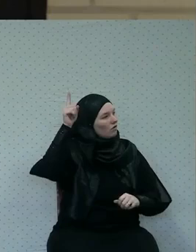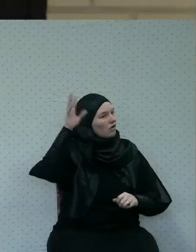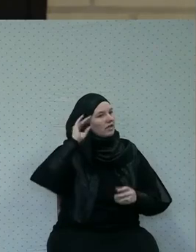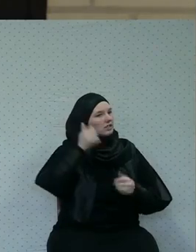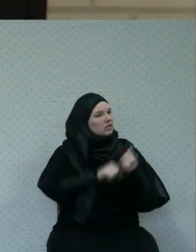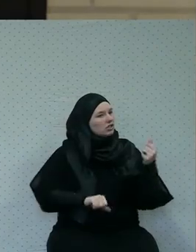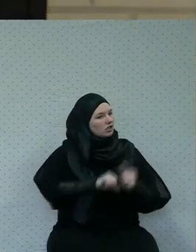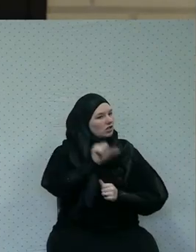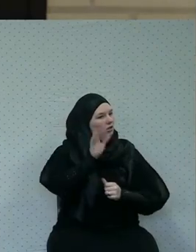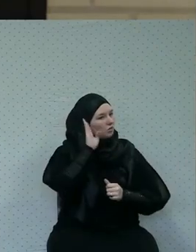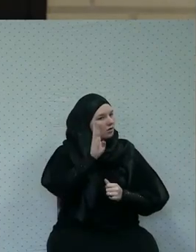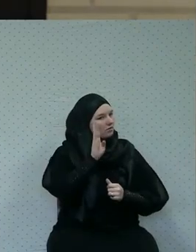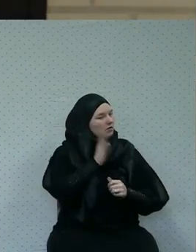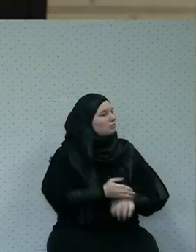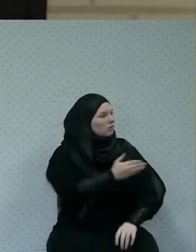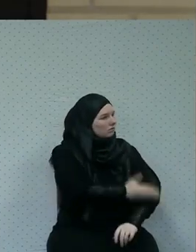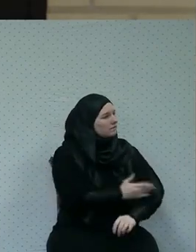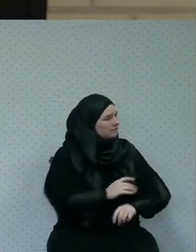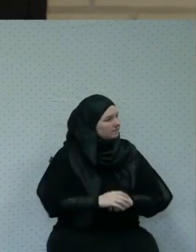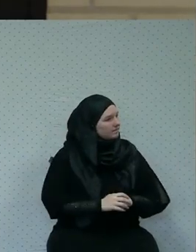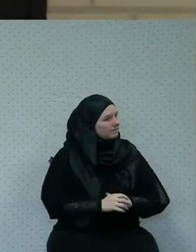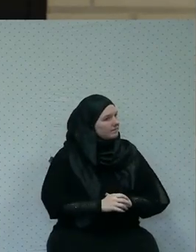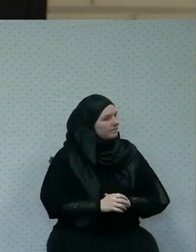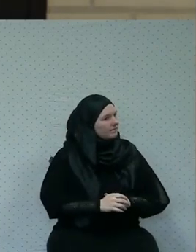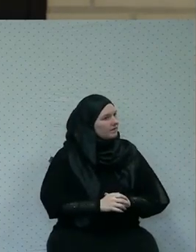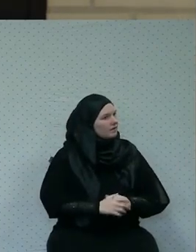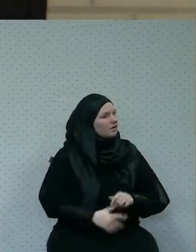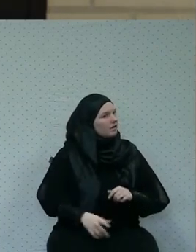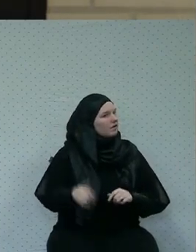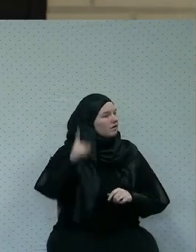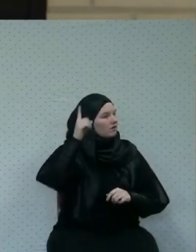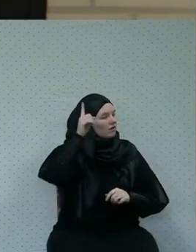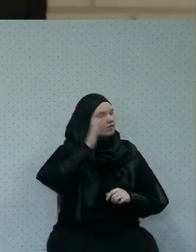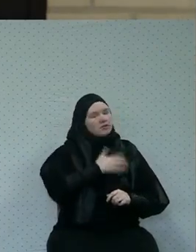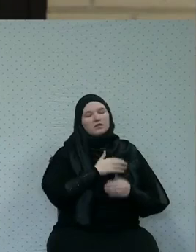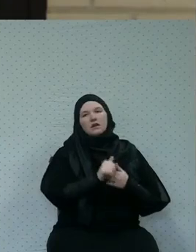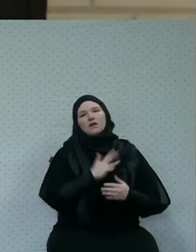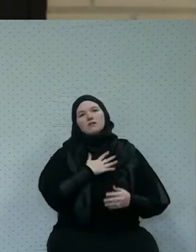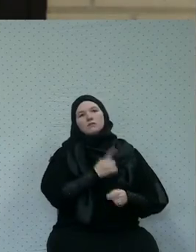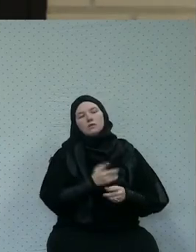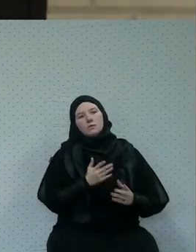with each other will be improved, inshallah. May Allah subhanahu wa ta'ala guide us to do the right thing.